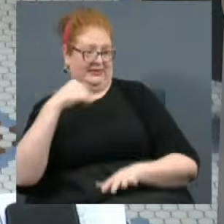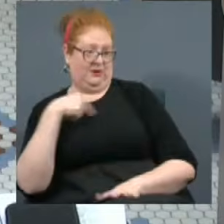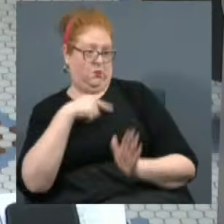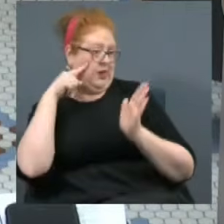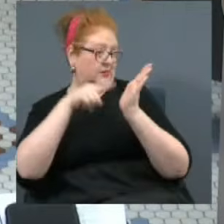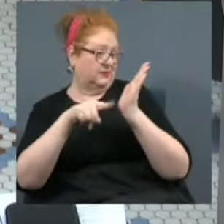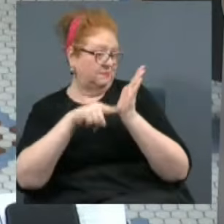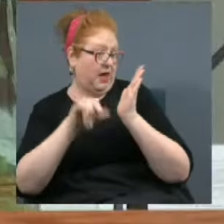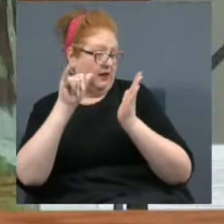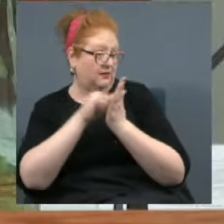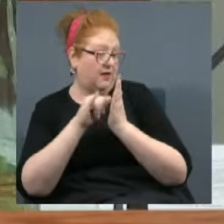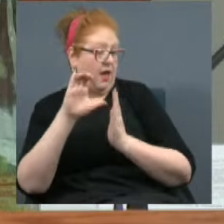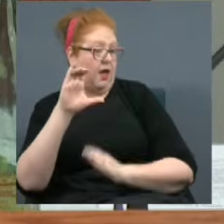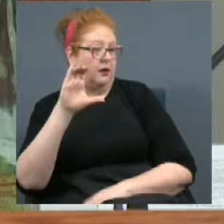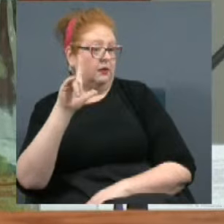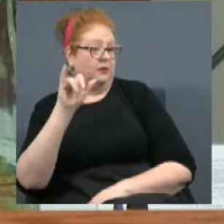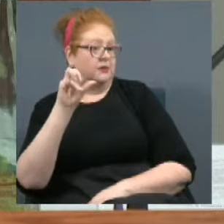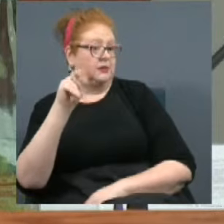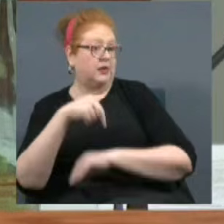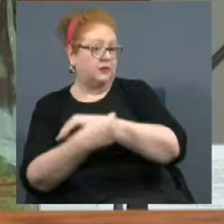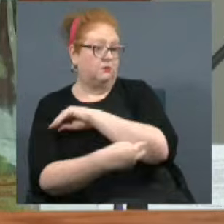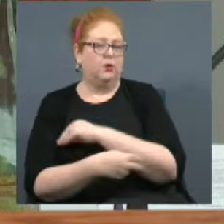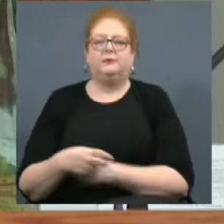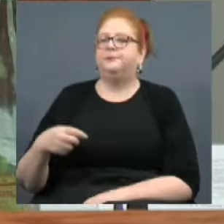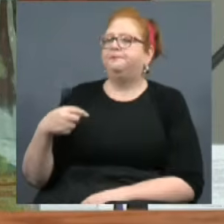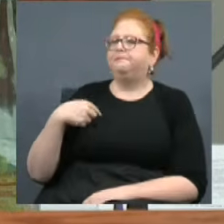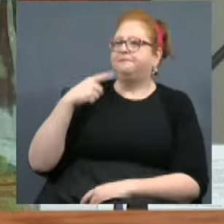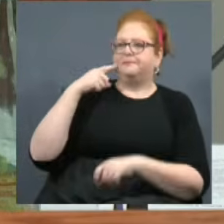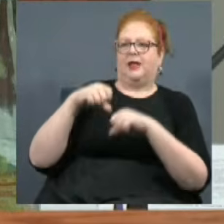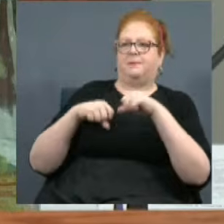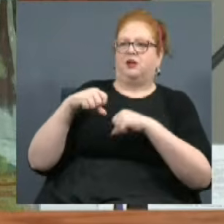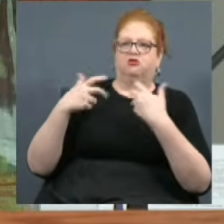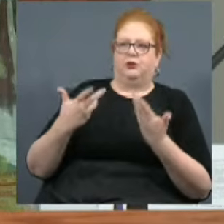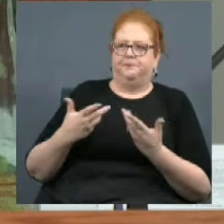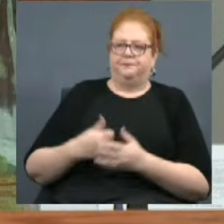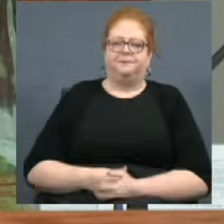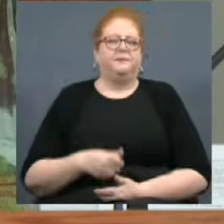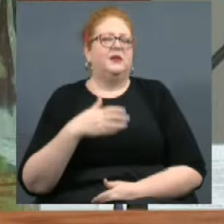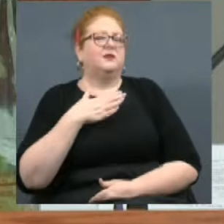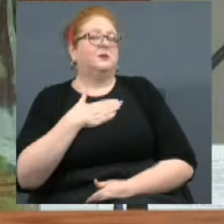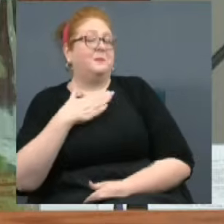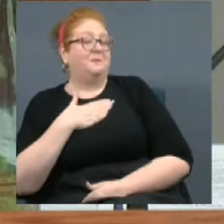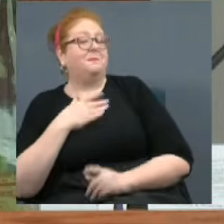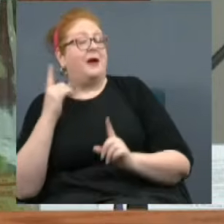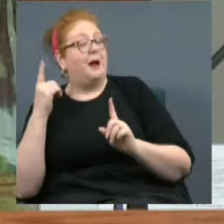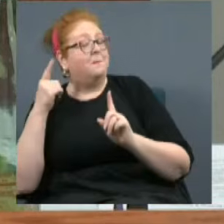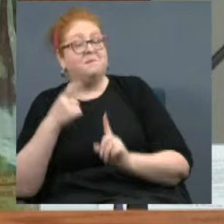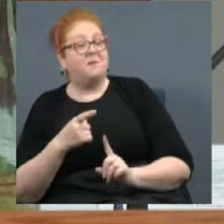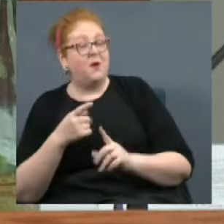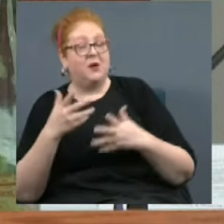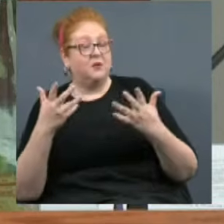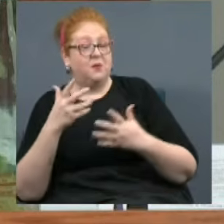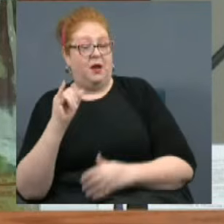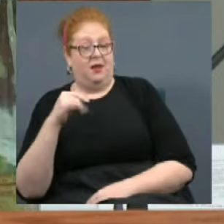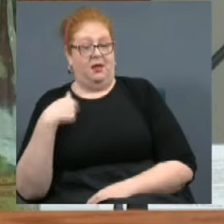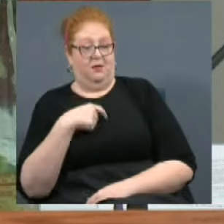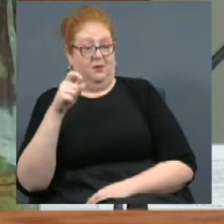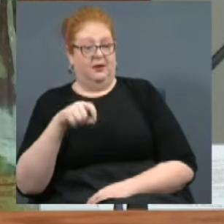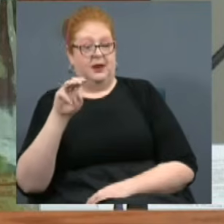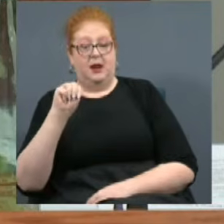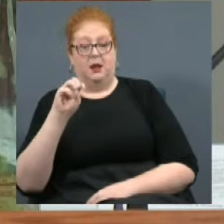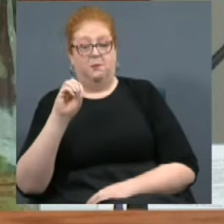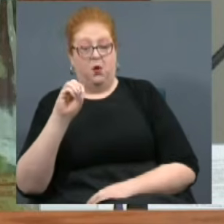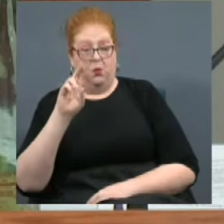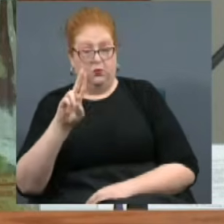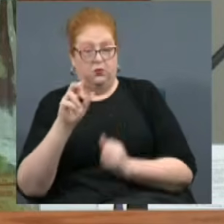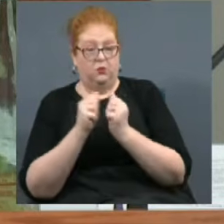I am not sure. Okay. Because this is a greater point that I'm getting to, is that we need an MOU or something with RDOT